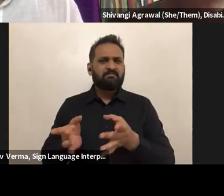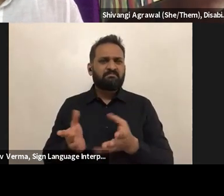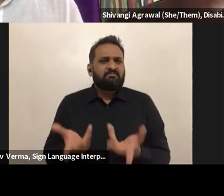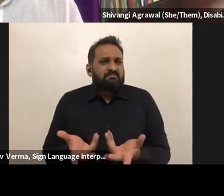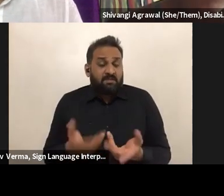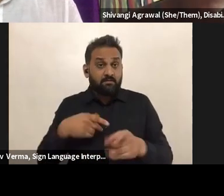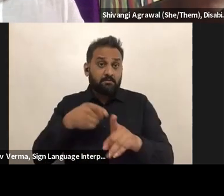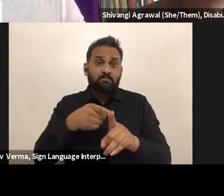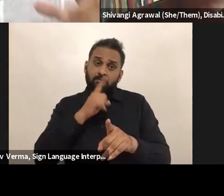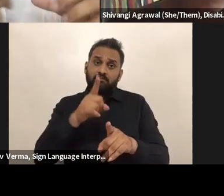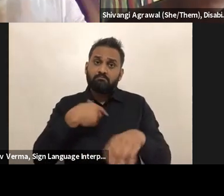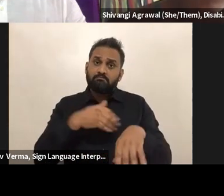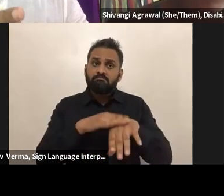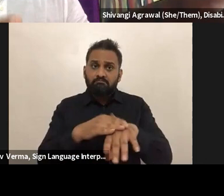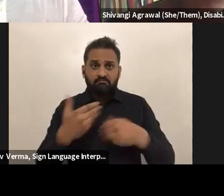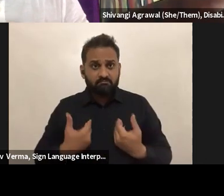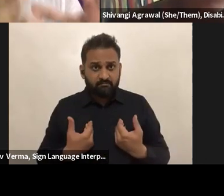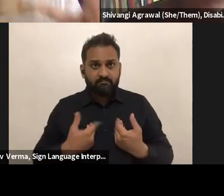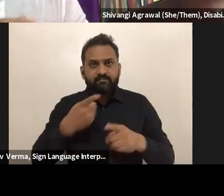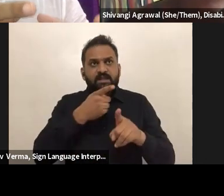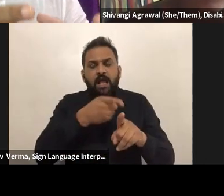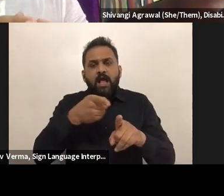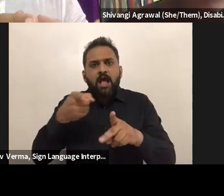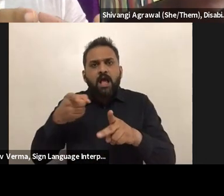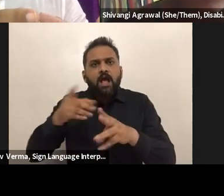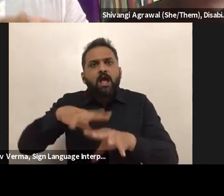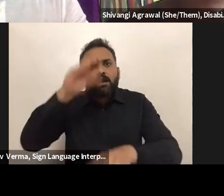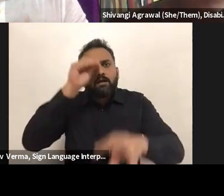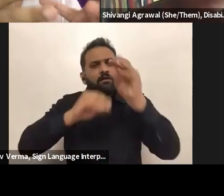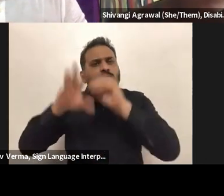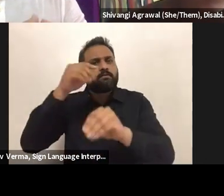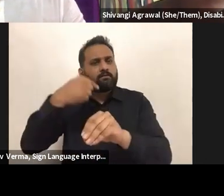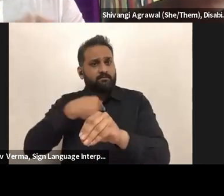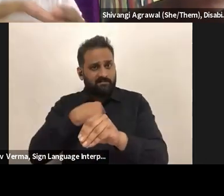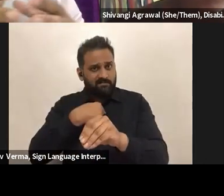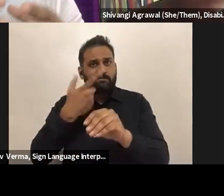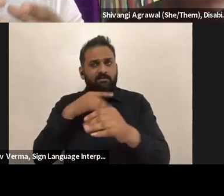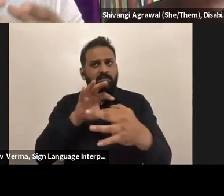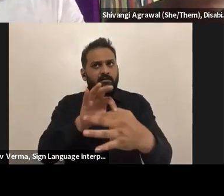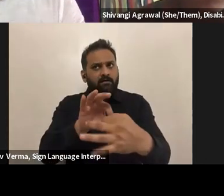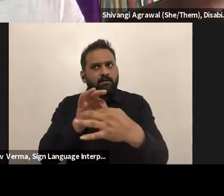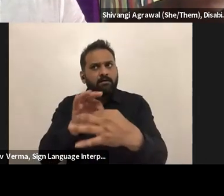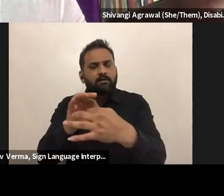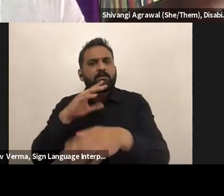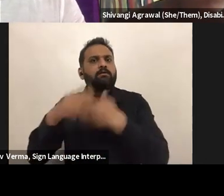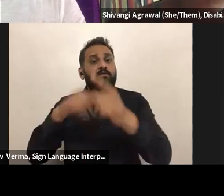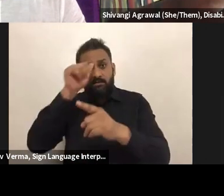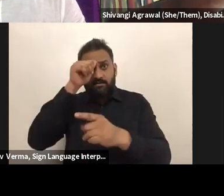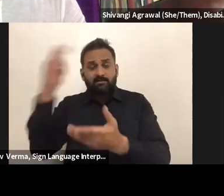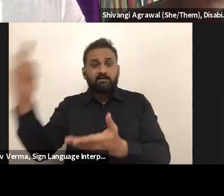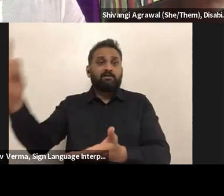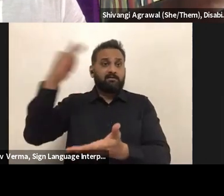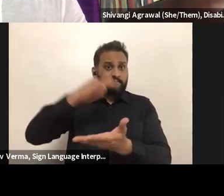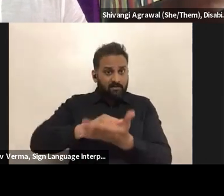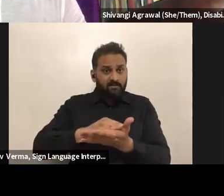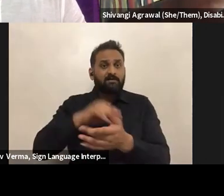much the experience. And those are the learnings and those are the associations that helped me later when I came back to India to try